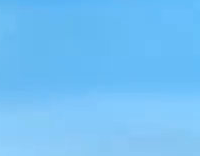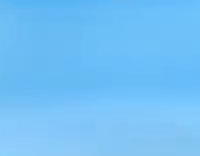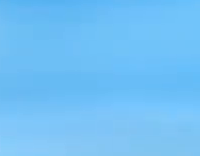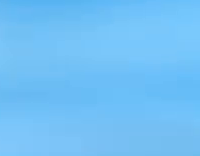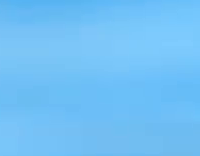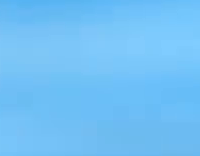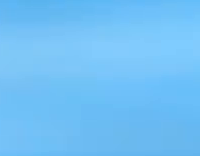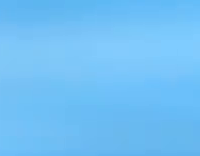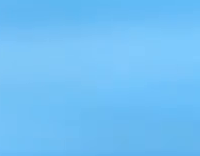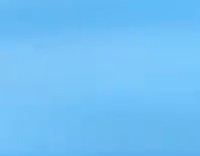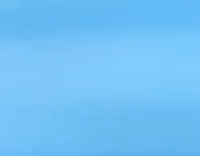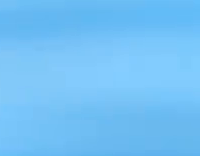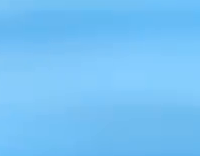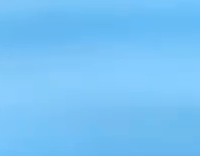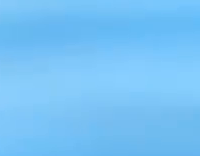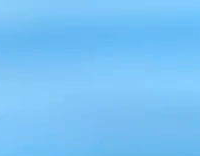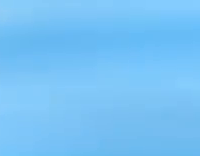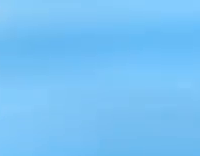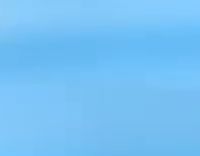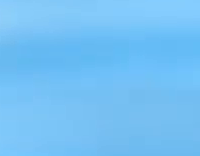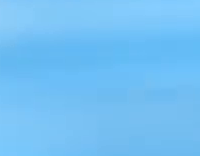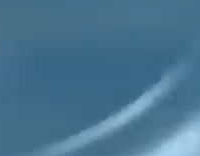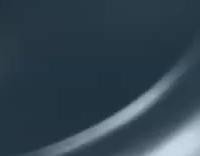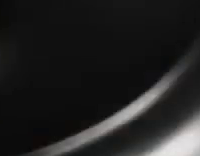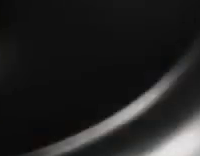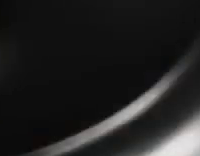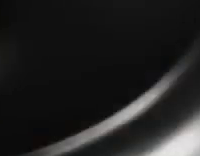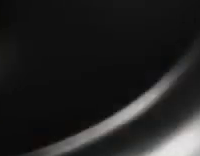NTV, turning on your world.